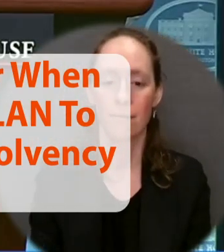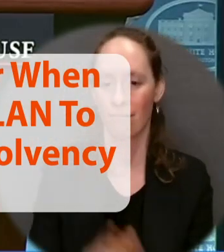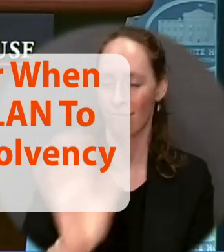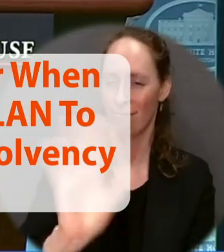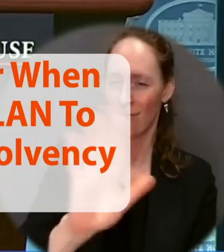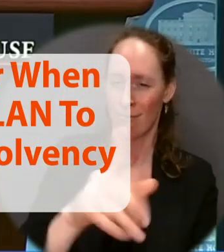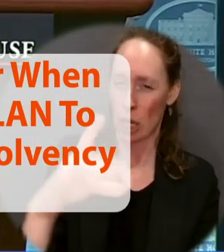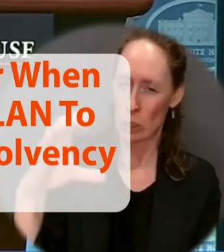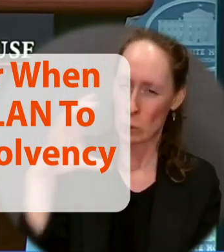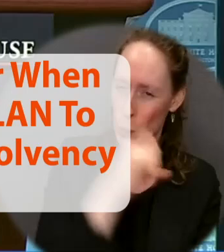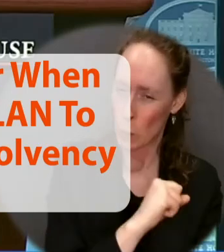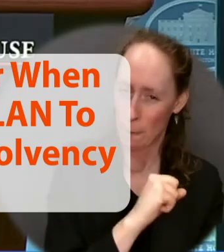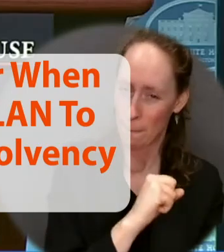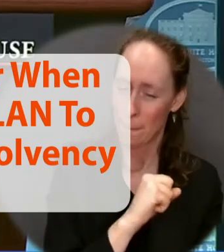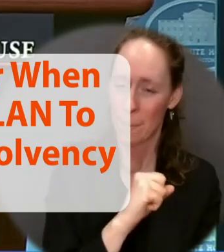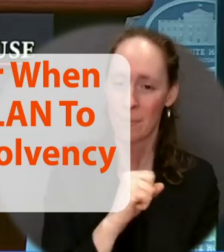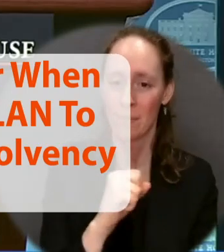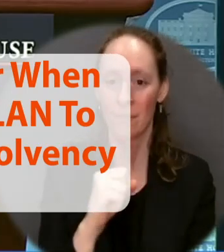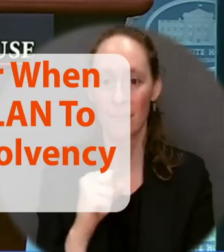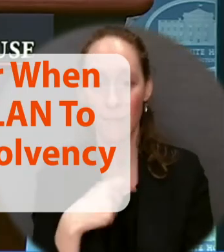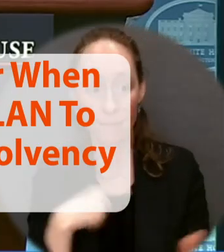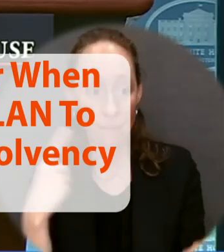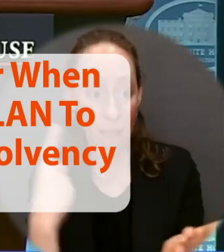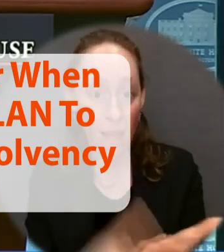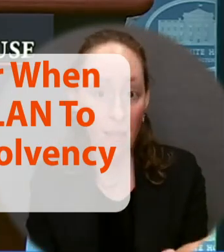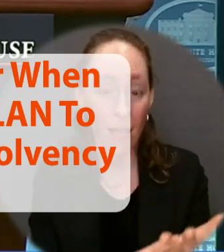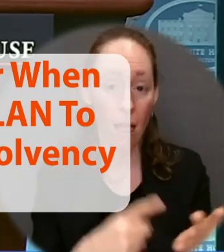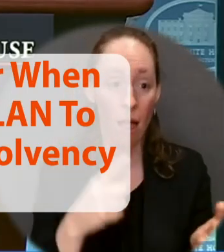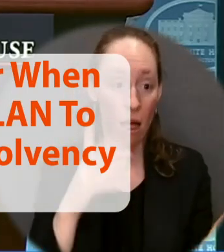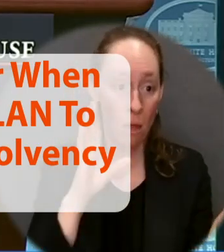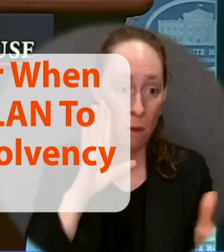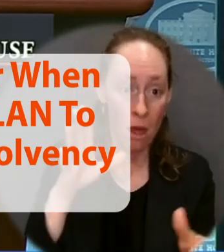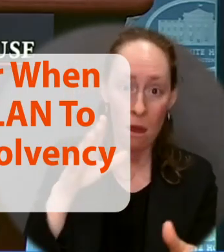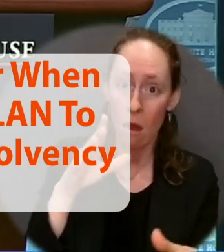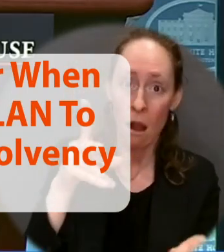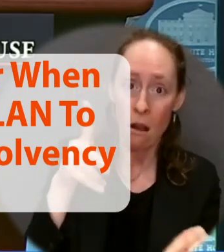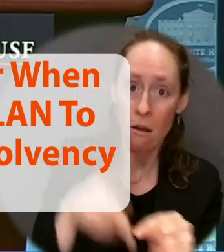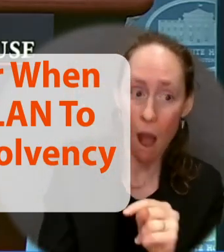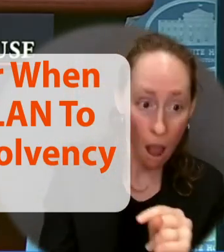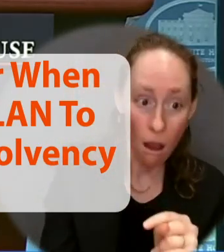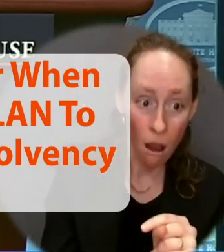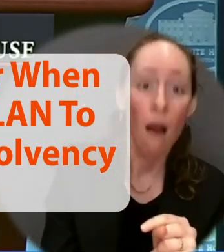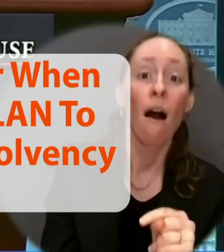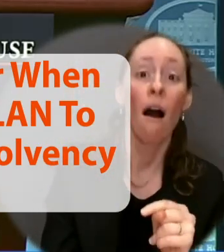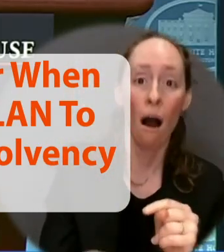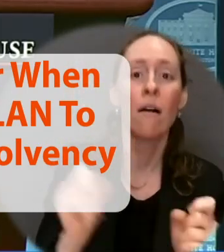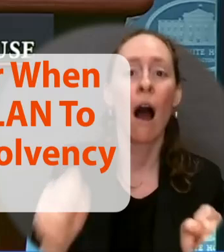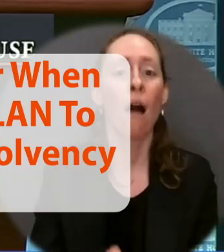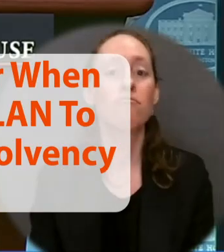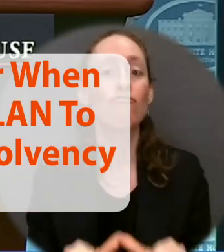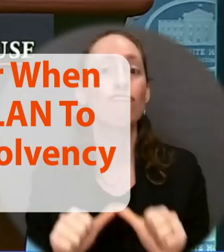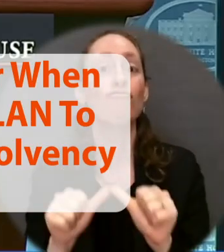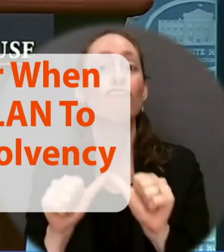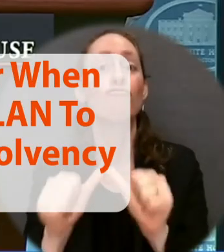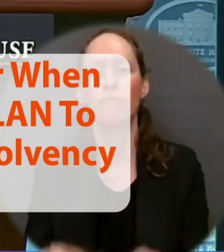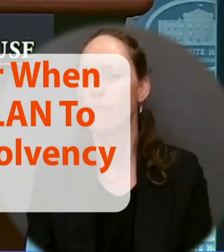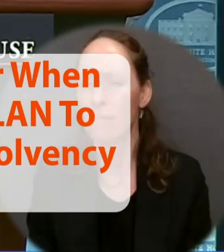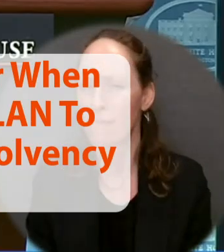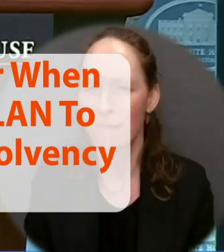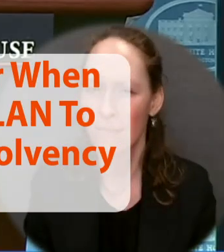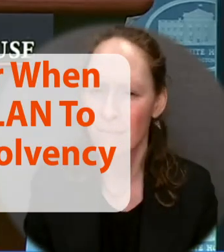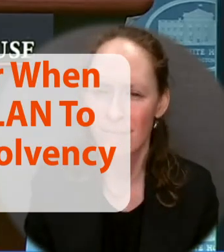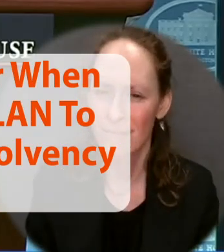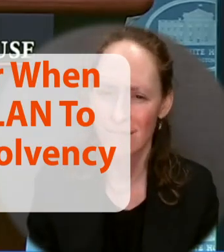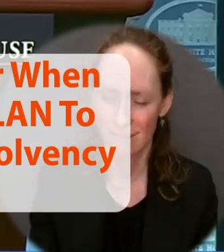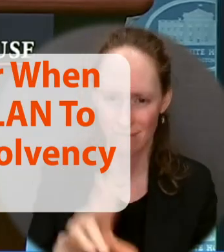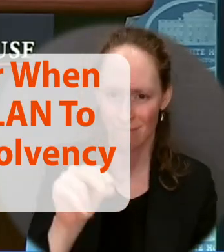cutting no benefits and moving forward. We're trying to protect the benefits that are there now. I wish we were at the point of the debate where we